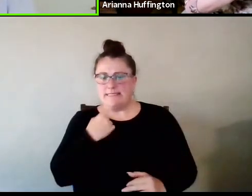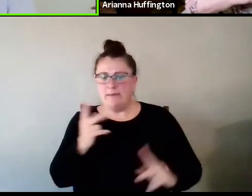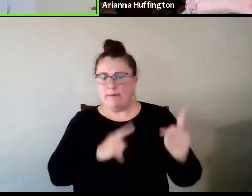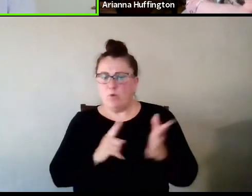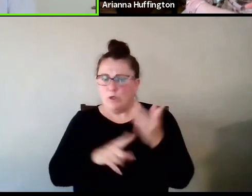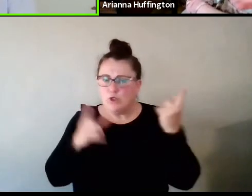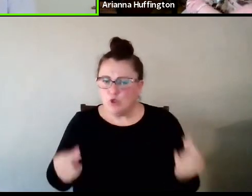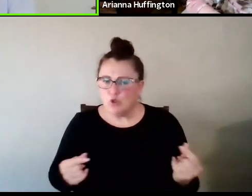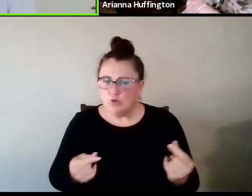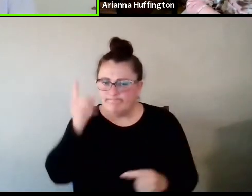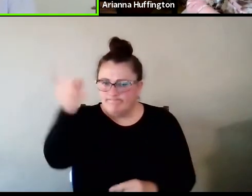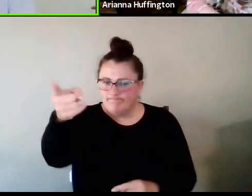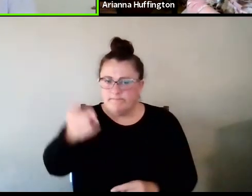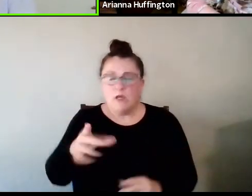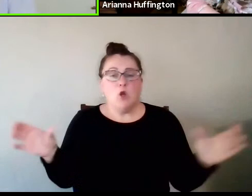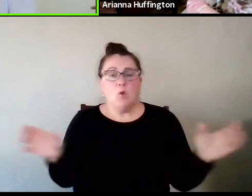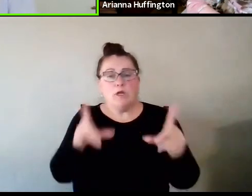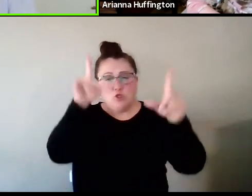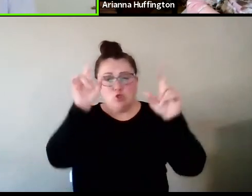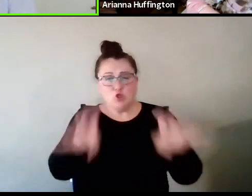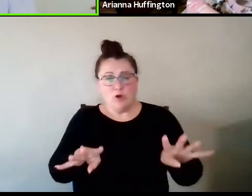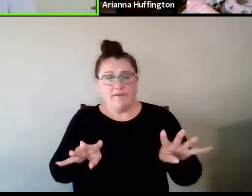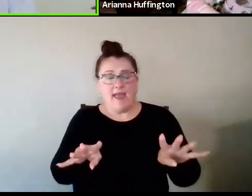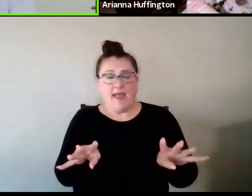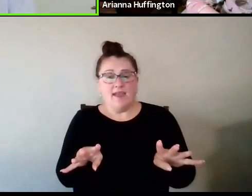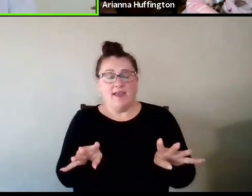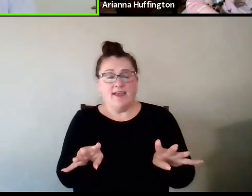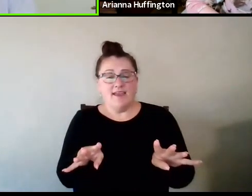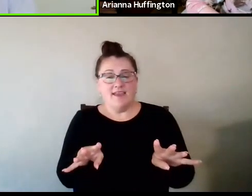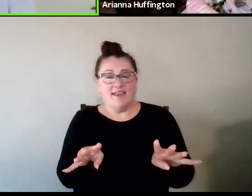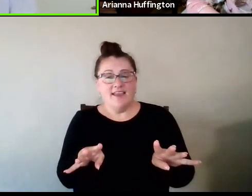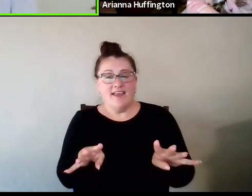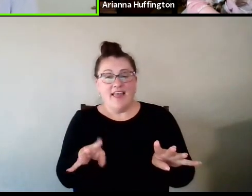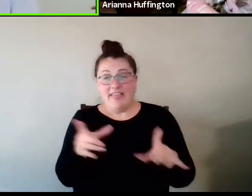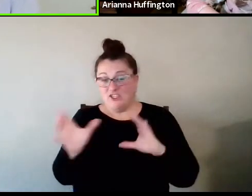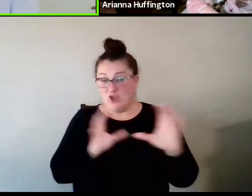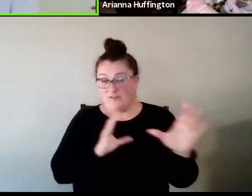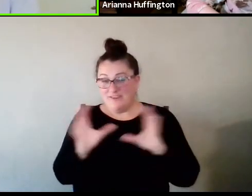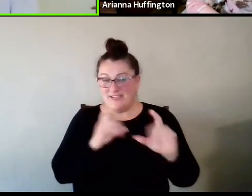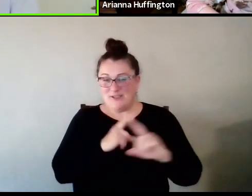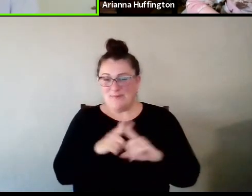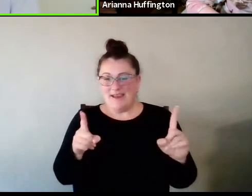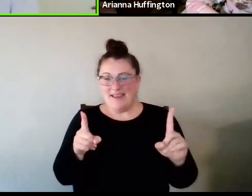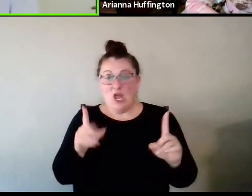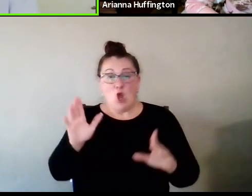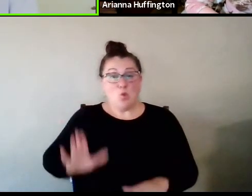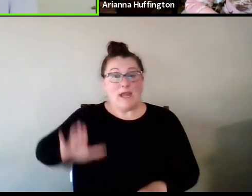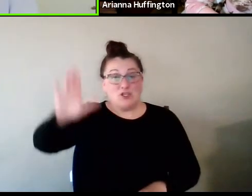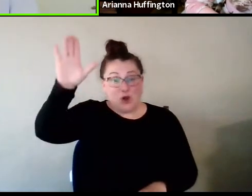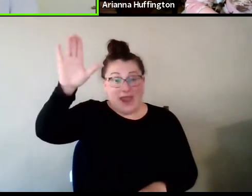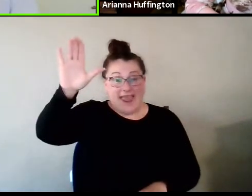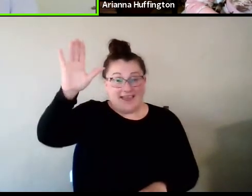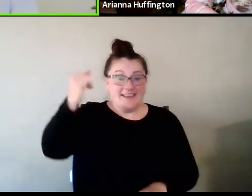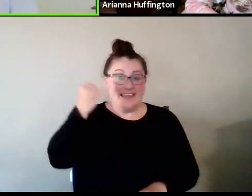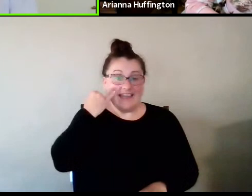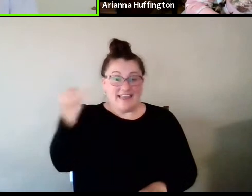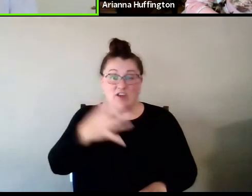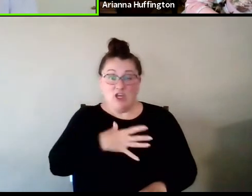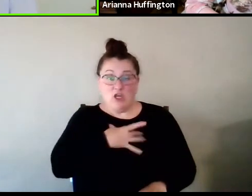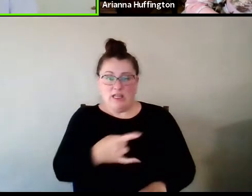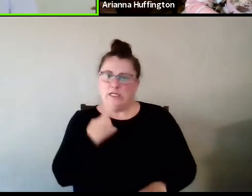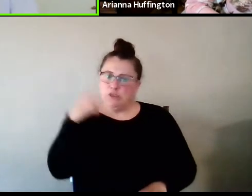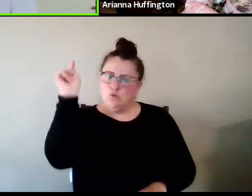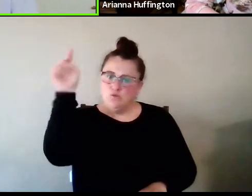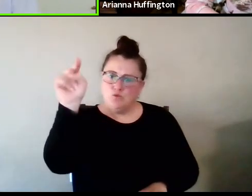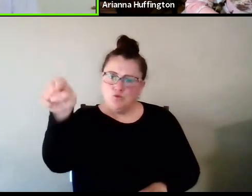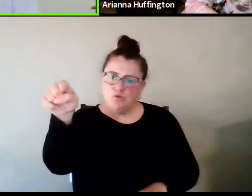We could do a survey on this during this conversation, but raise your hand if you like to be told what